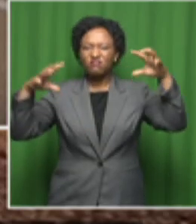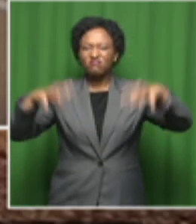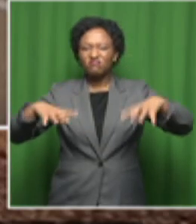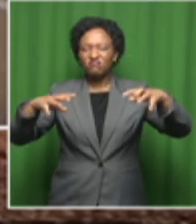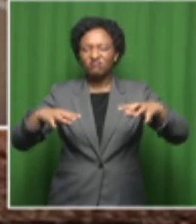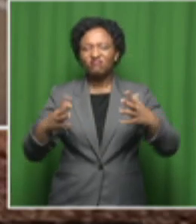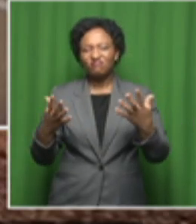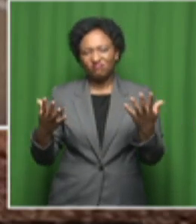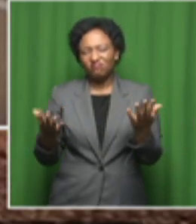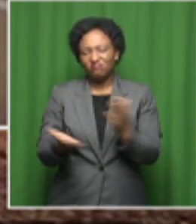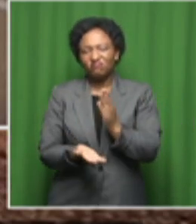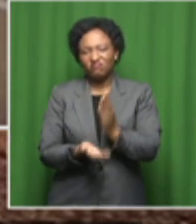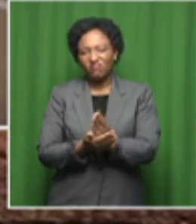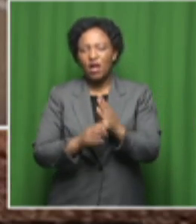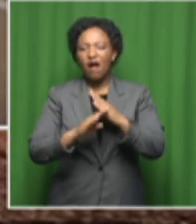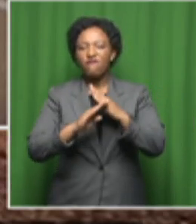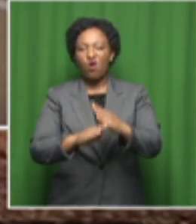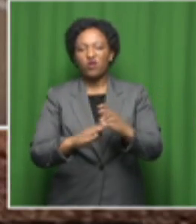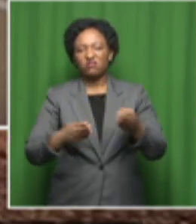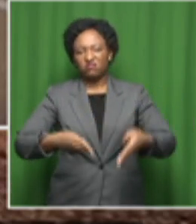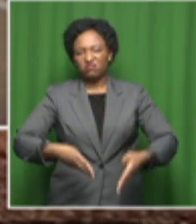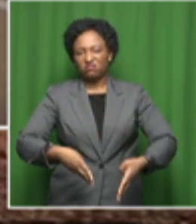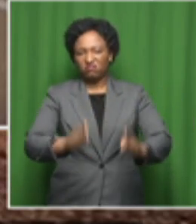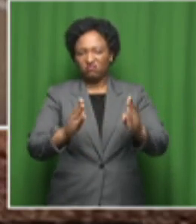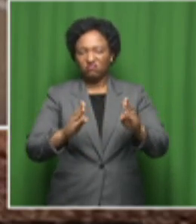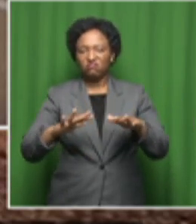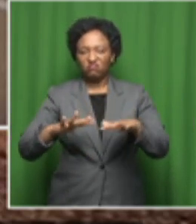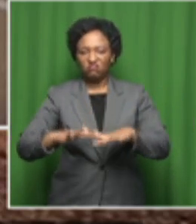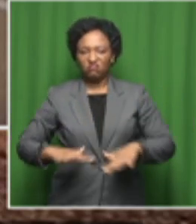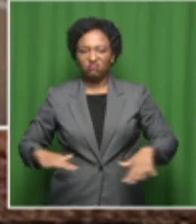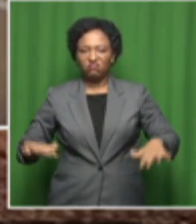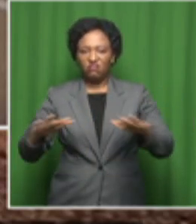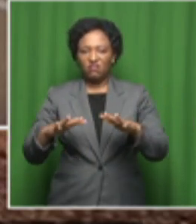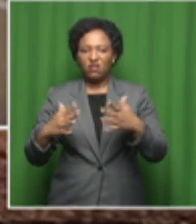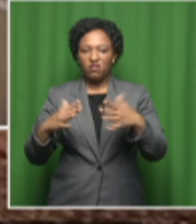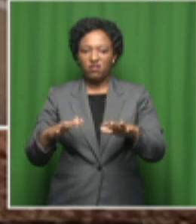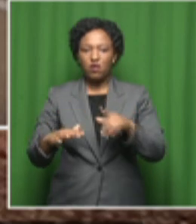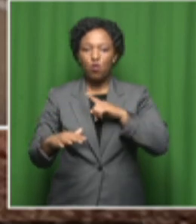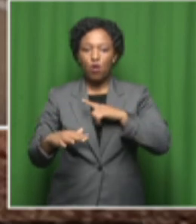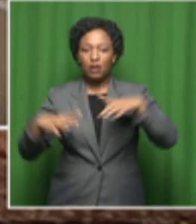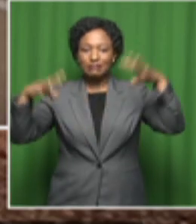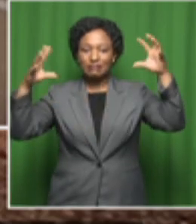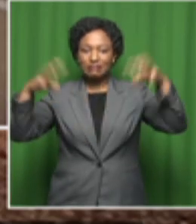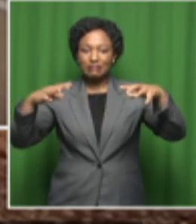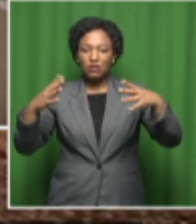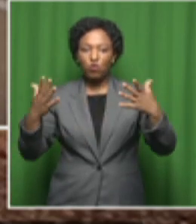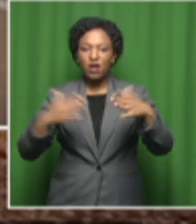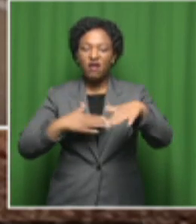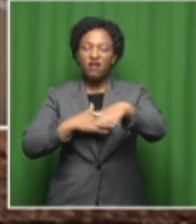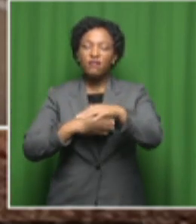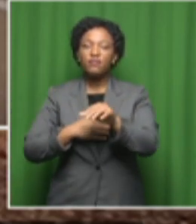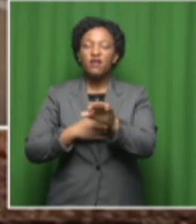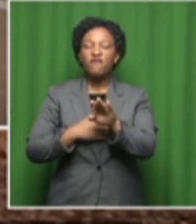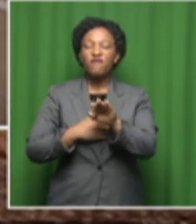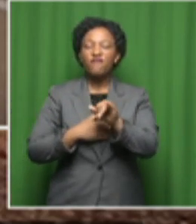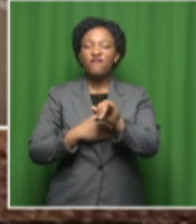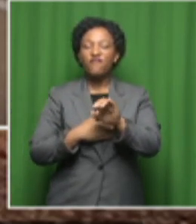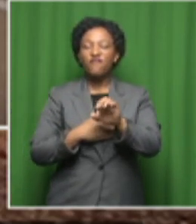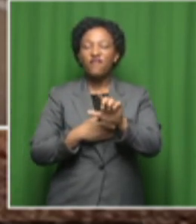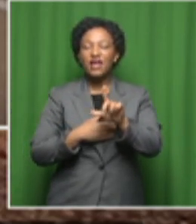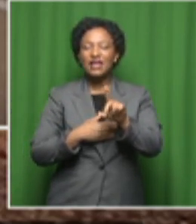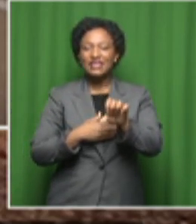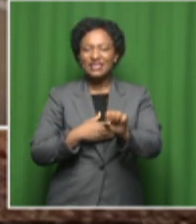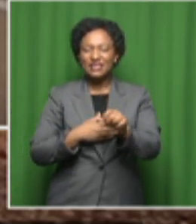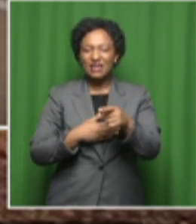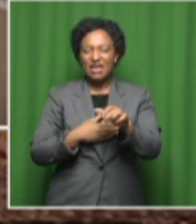Hill is certainly one to avoid during those periods. You can see just how much rain and how much water fell along that section of the M13. It